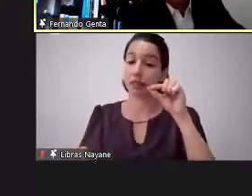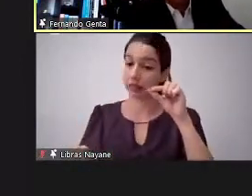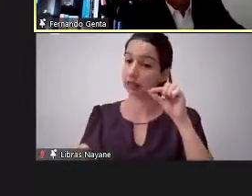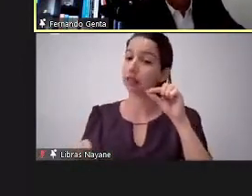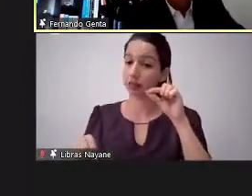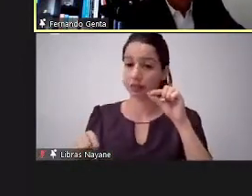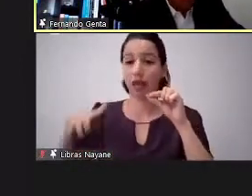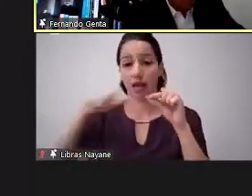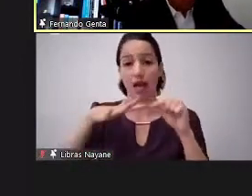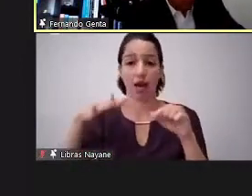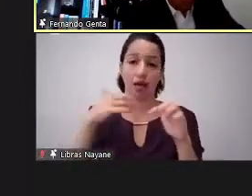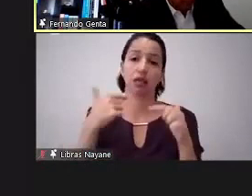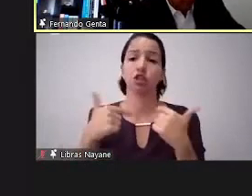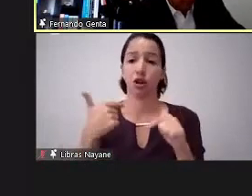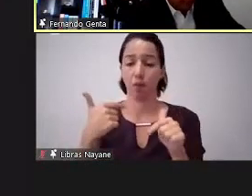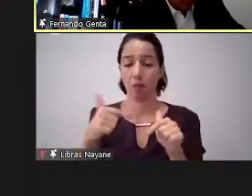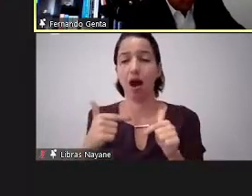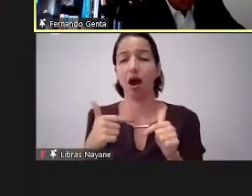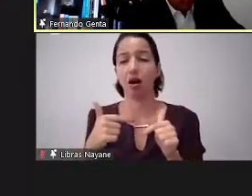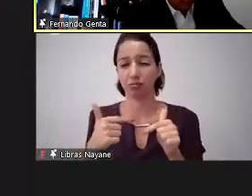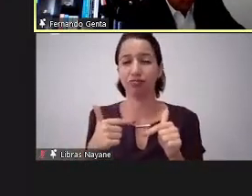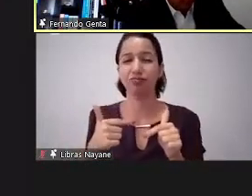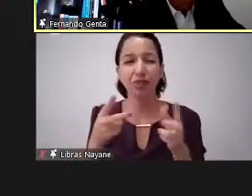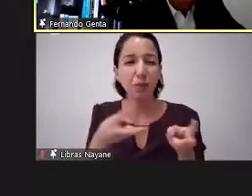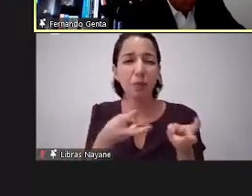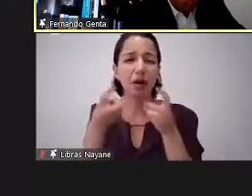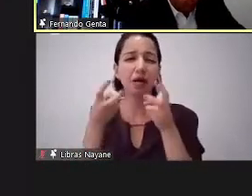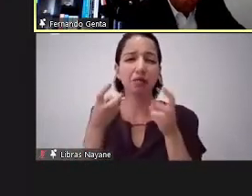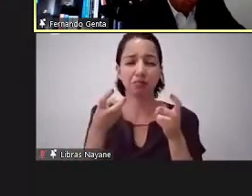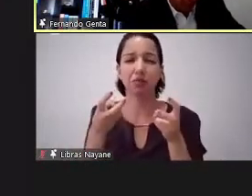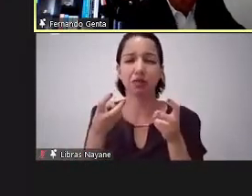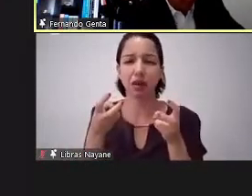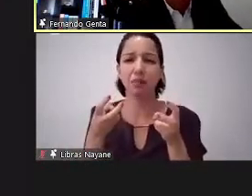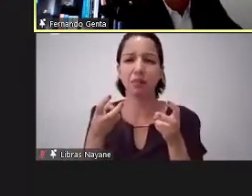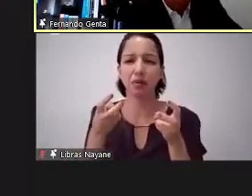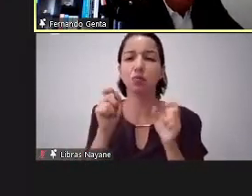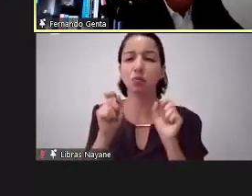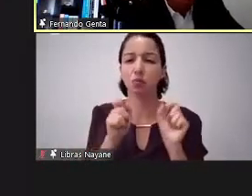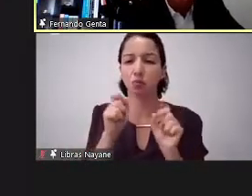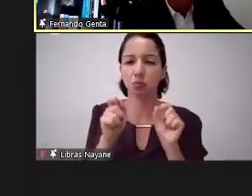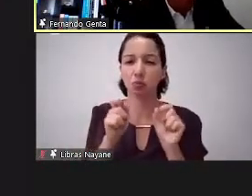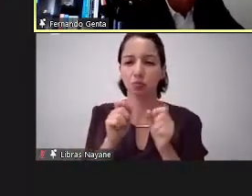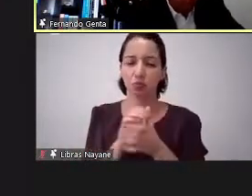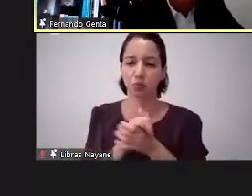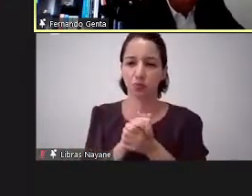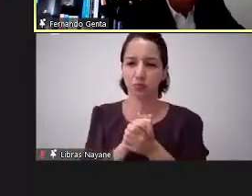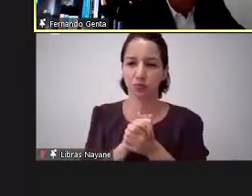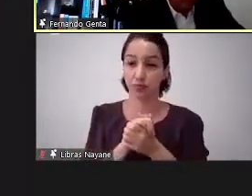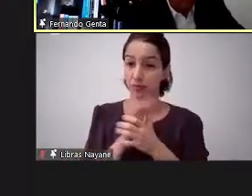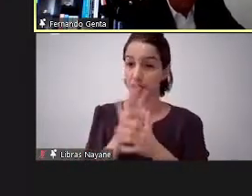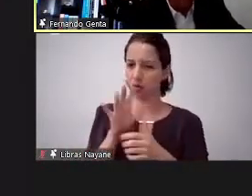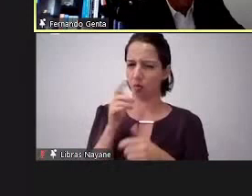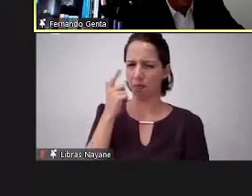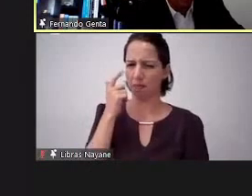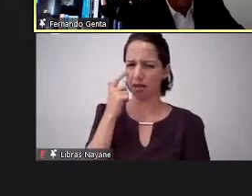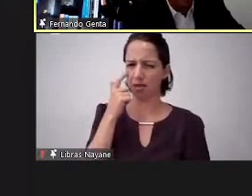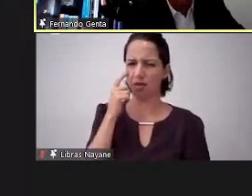Even there are labor markets coming back to action